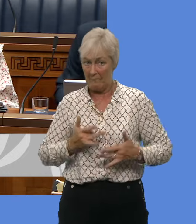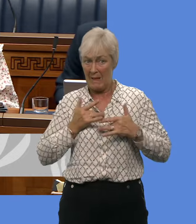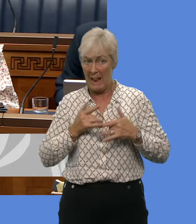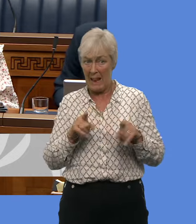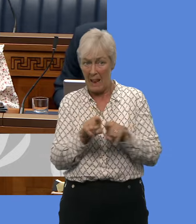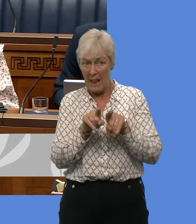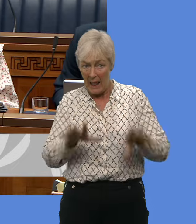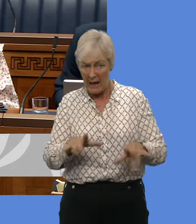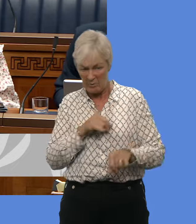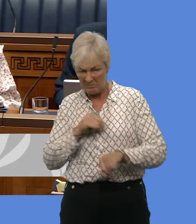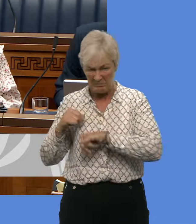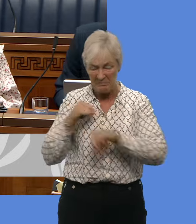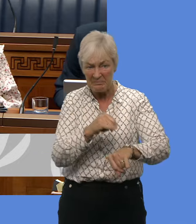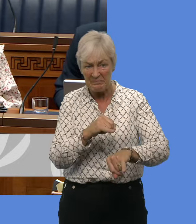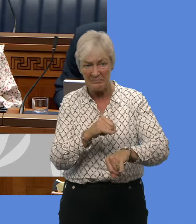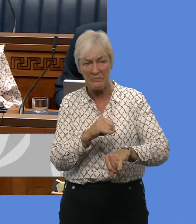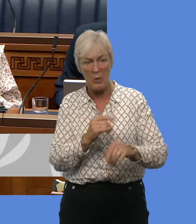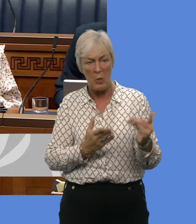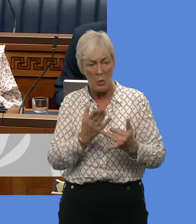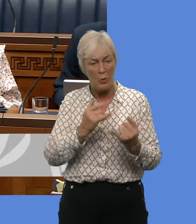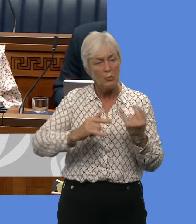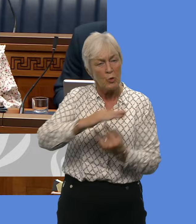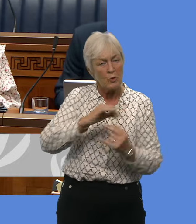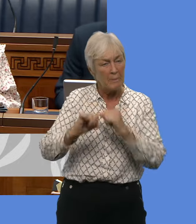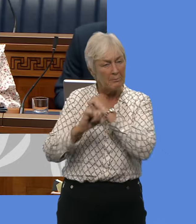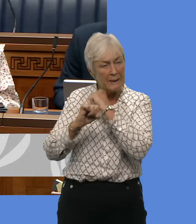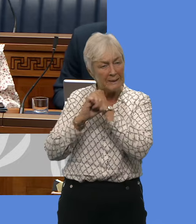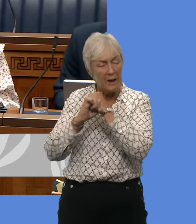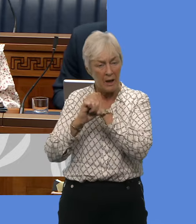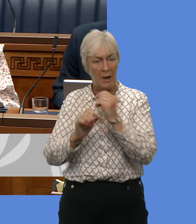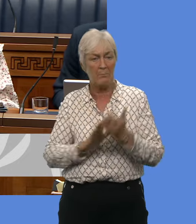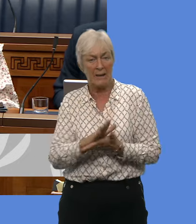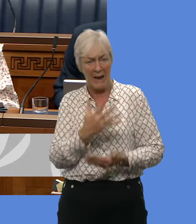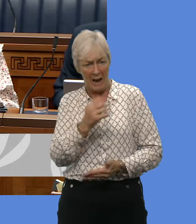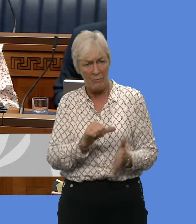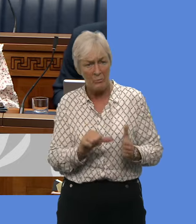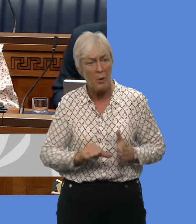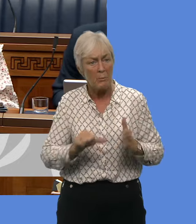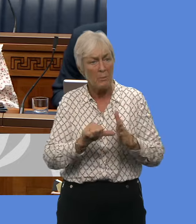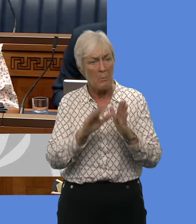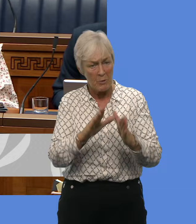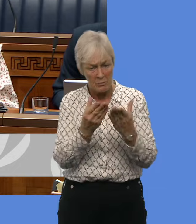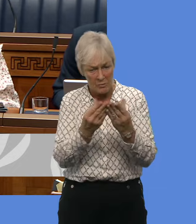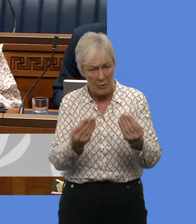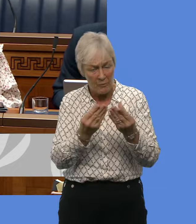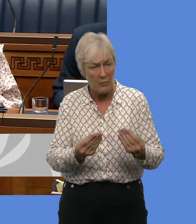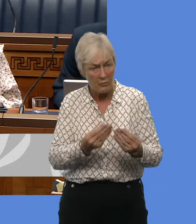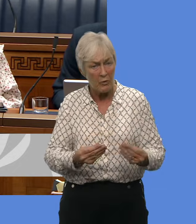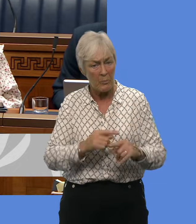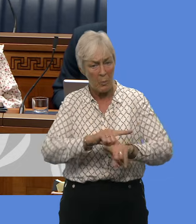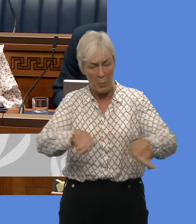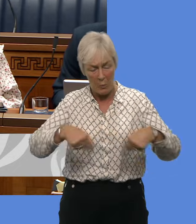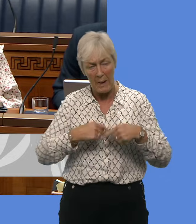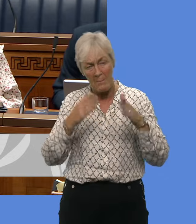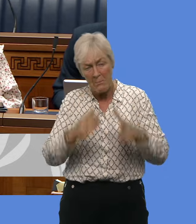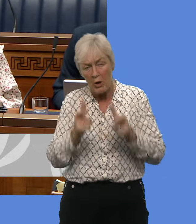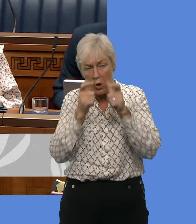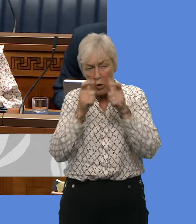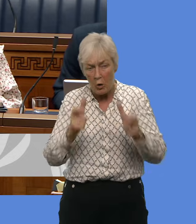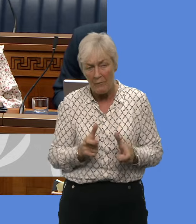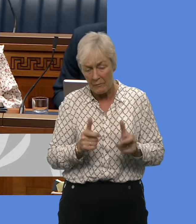amount of hate in terms of social media, for example. So there are problems to be addressed, but I think we do need to be very careful around the